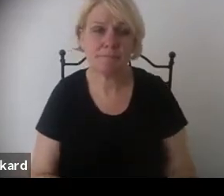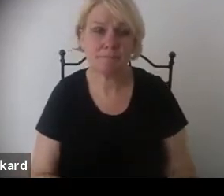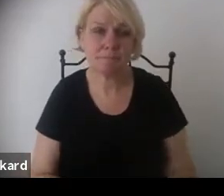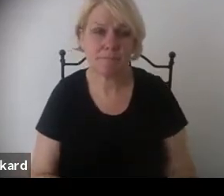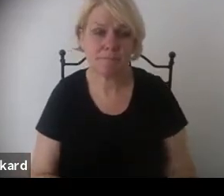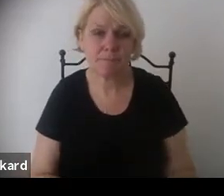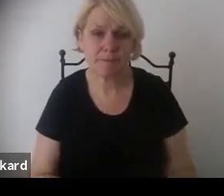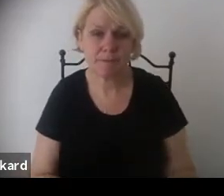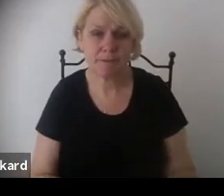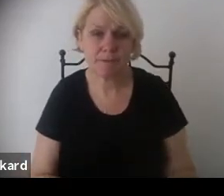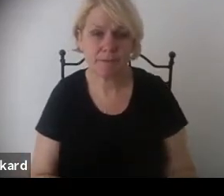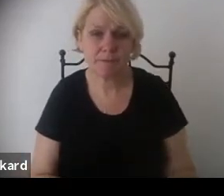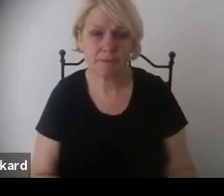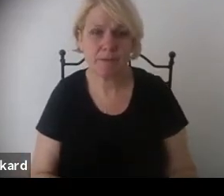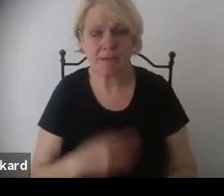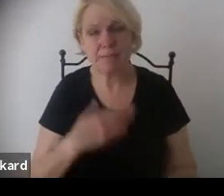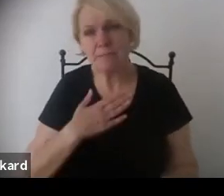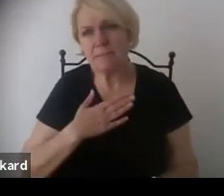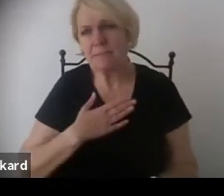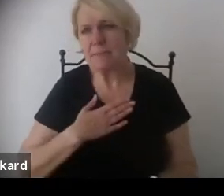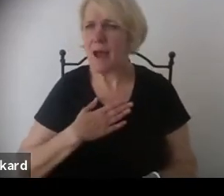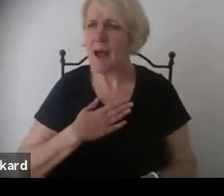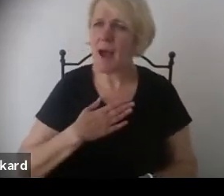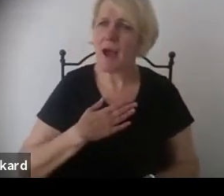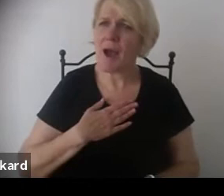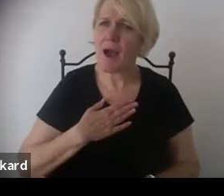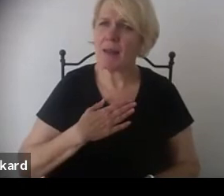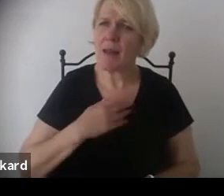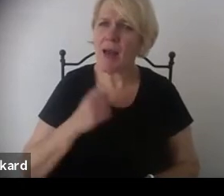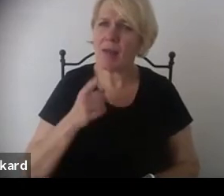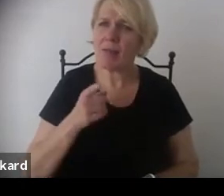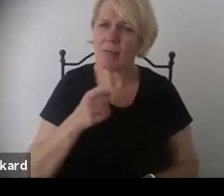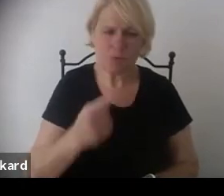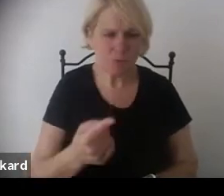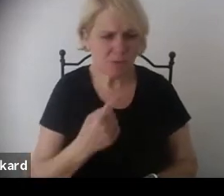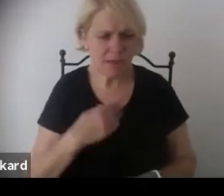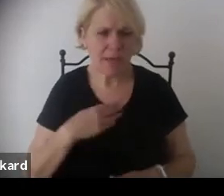said earlier about the storm and the boats. Actually, that's really helpful.